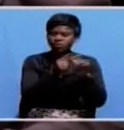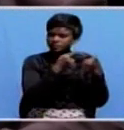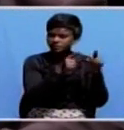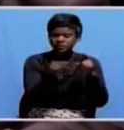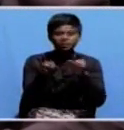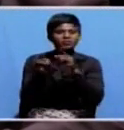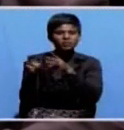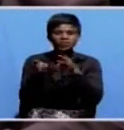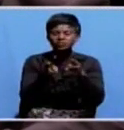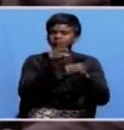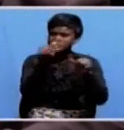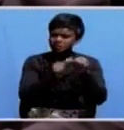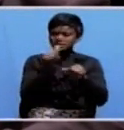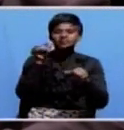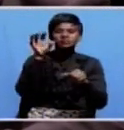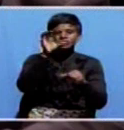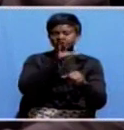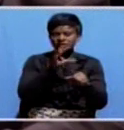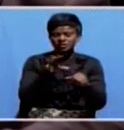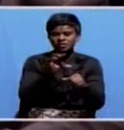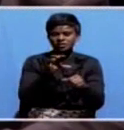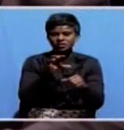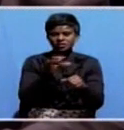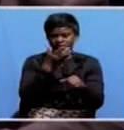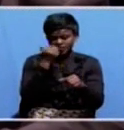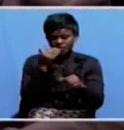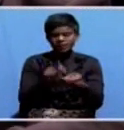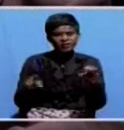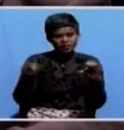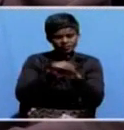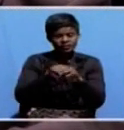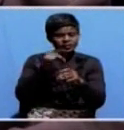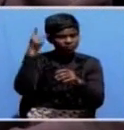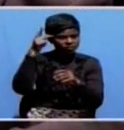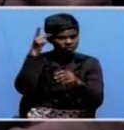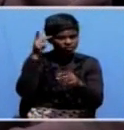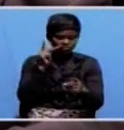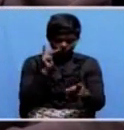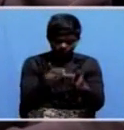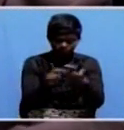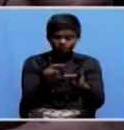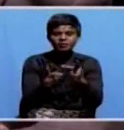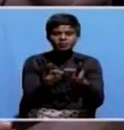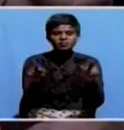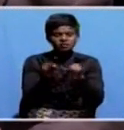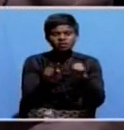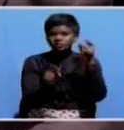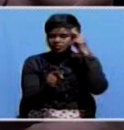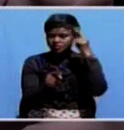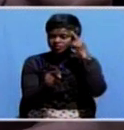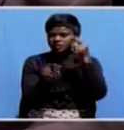and every province, to take part in the political process. And you remember, it was